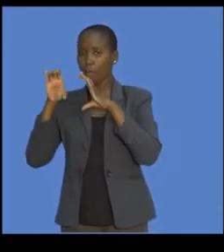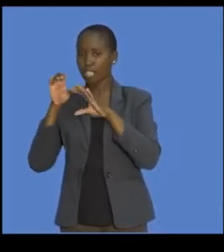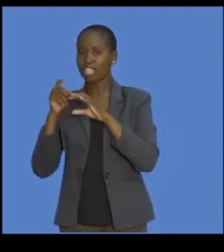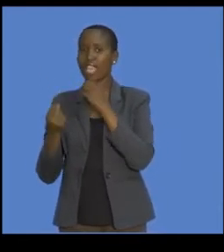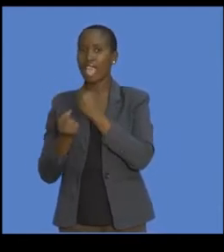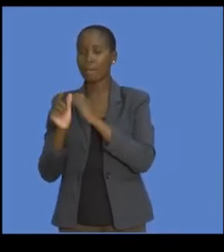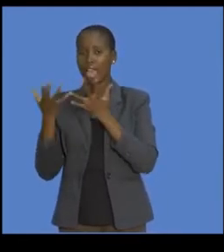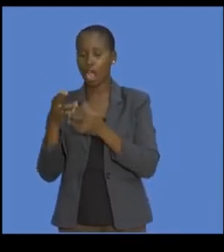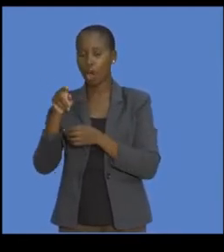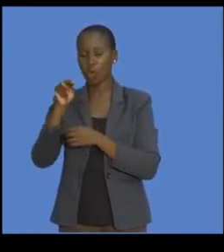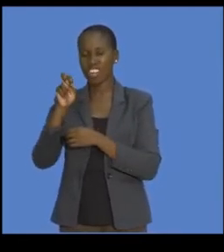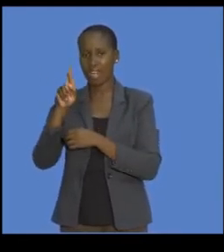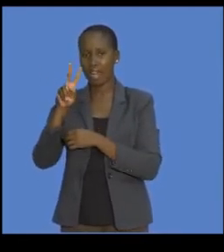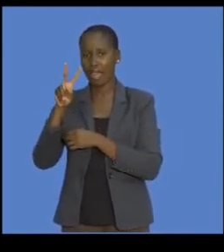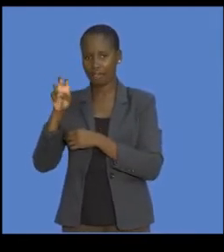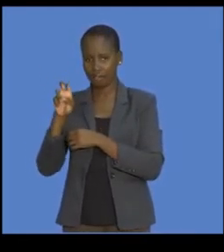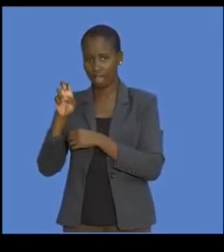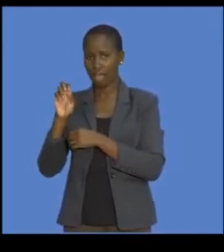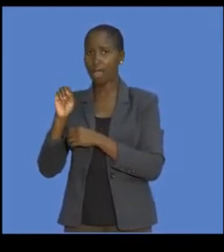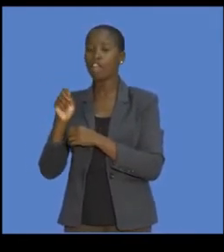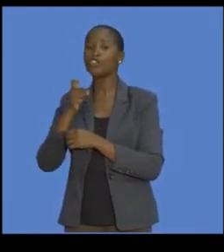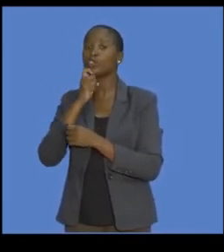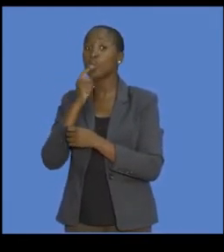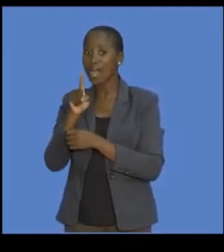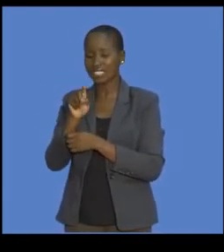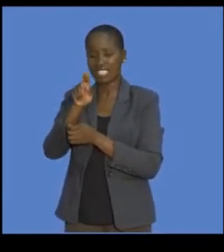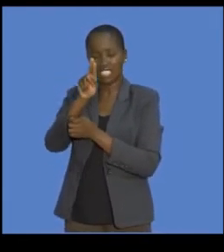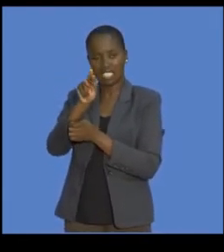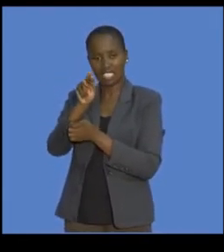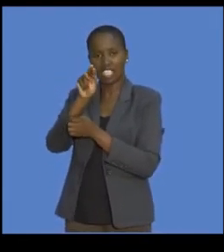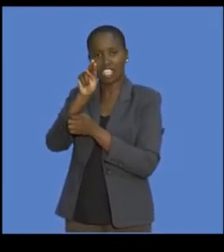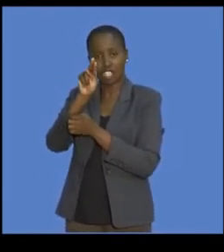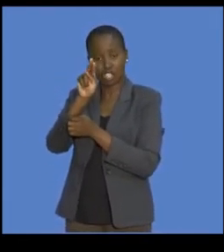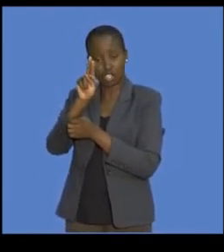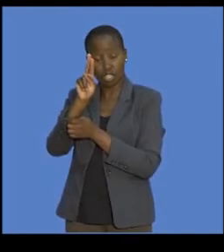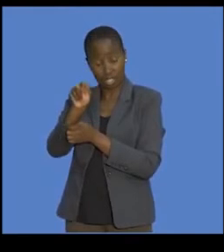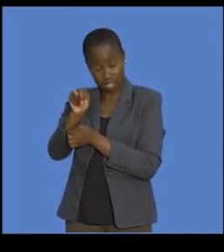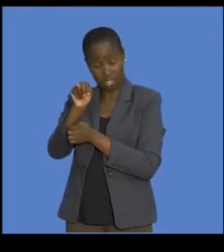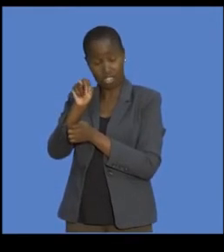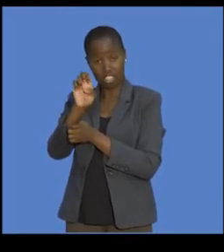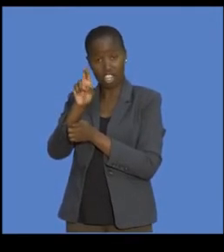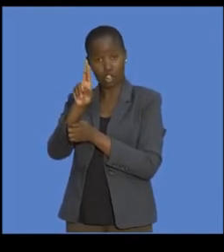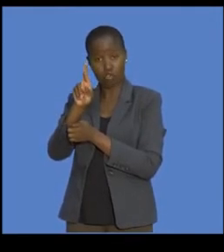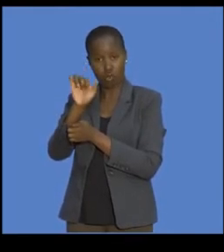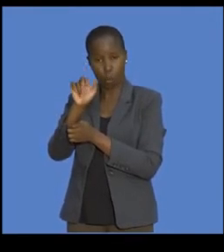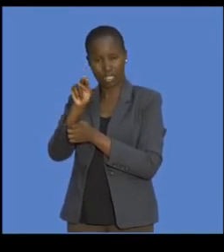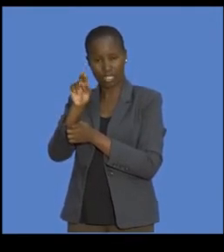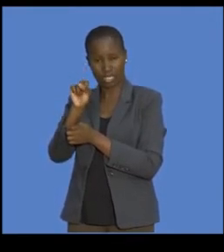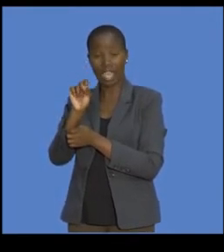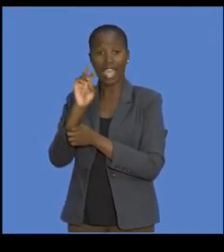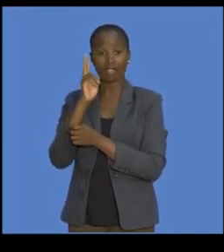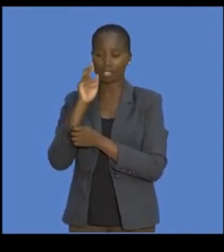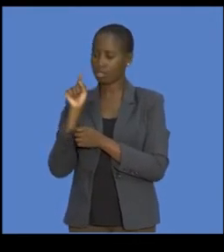impulses that are transmitted by neurons or nerve cells. So when we compare these two, you can see that chemical